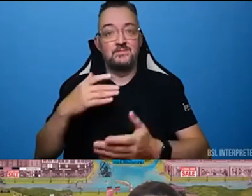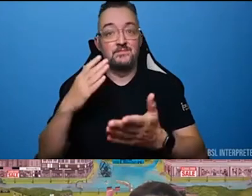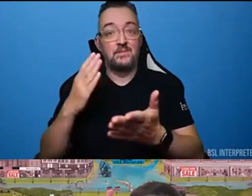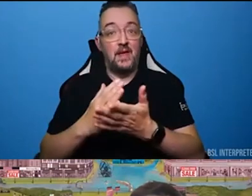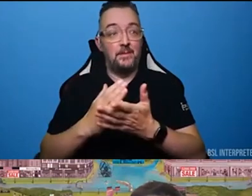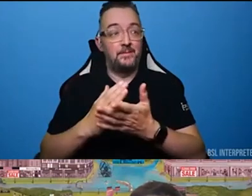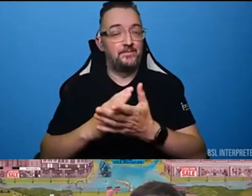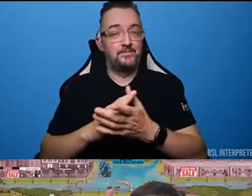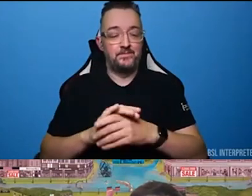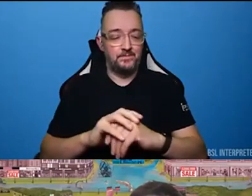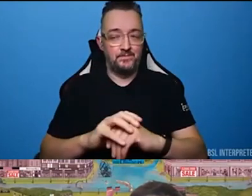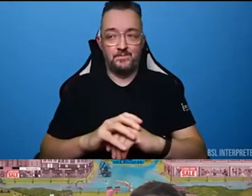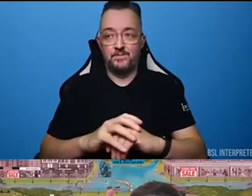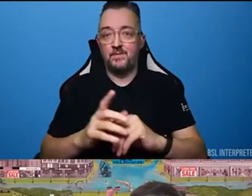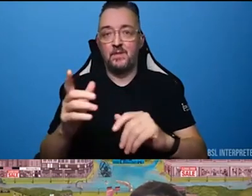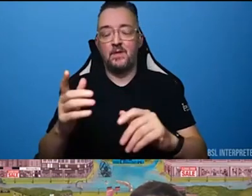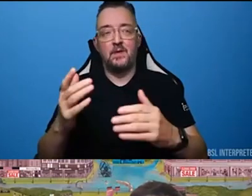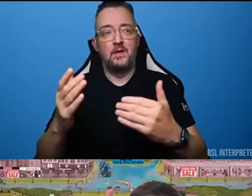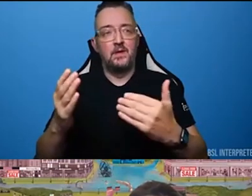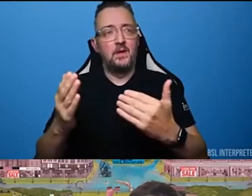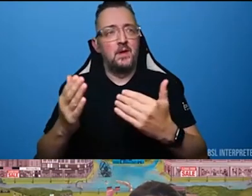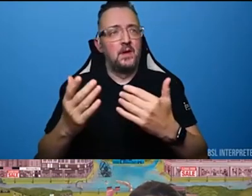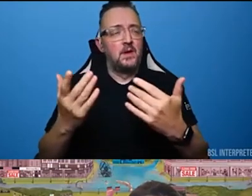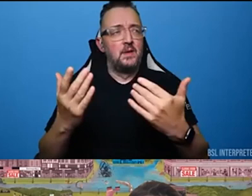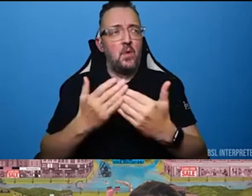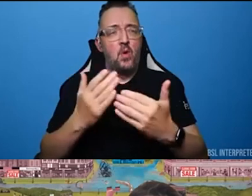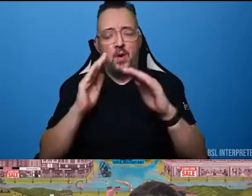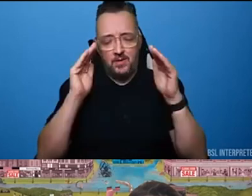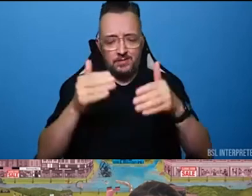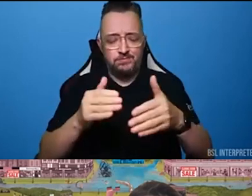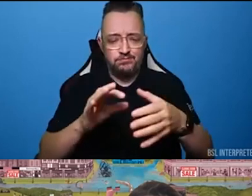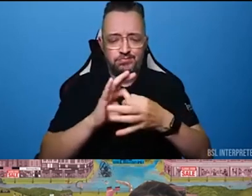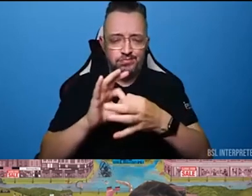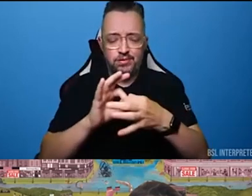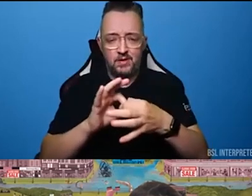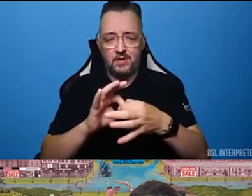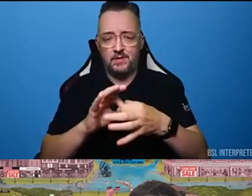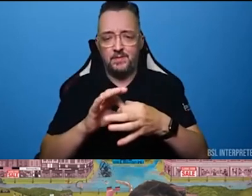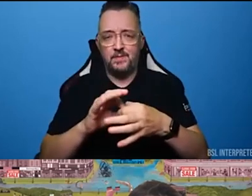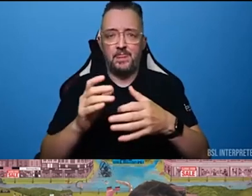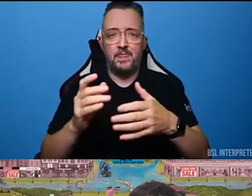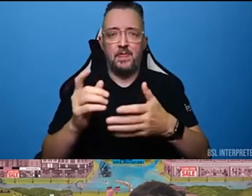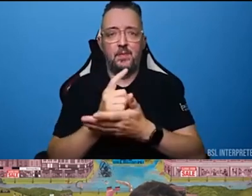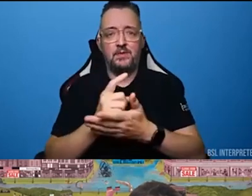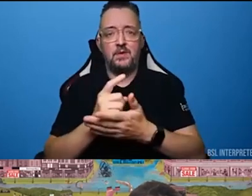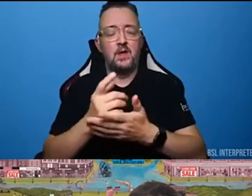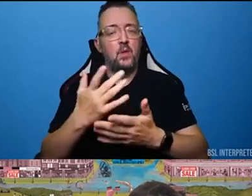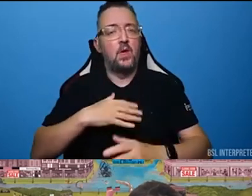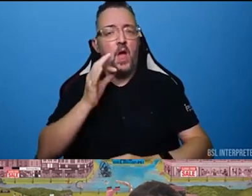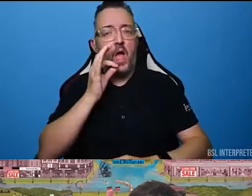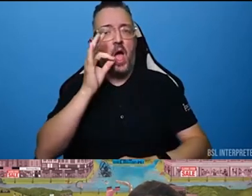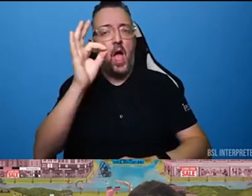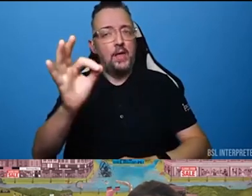Actually, it is more about posing questions rather than